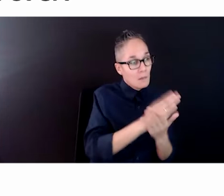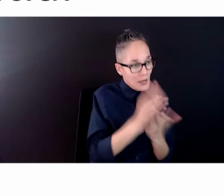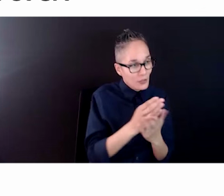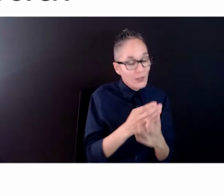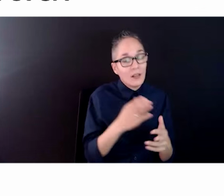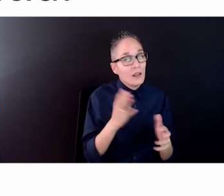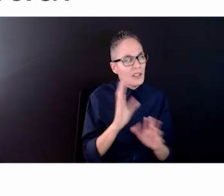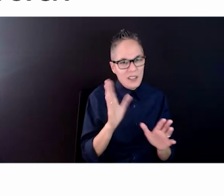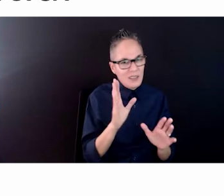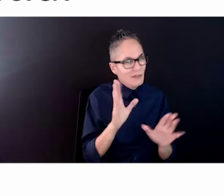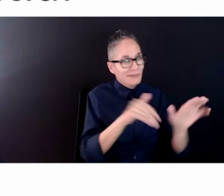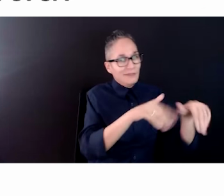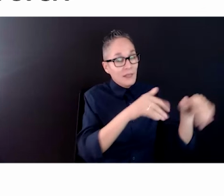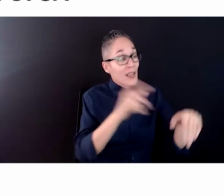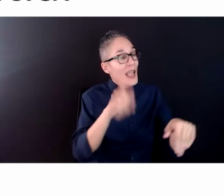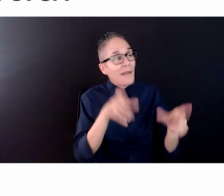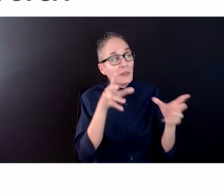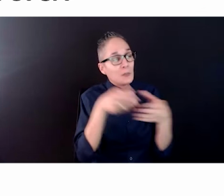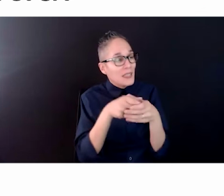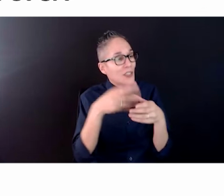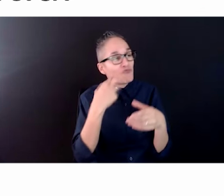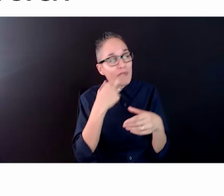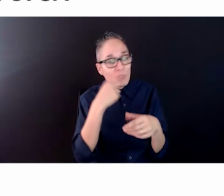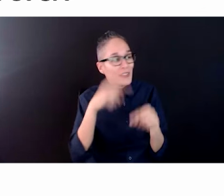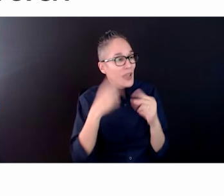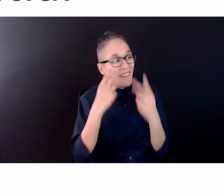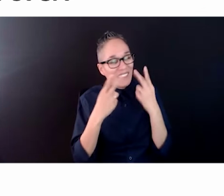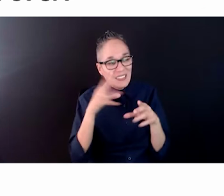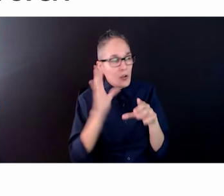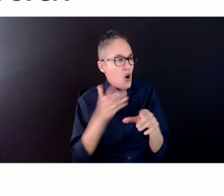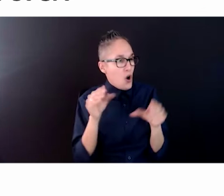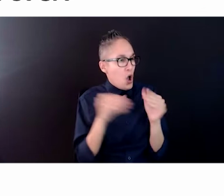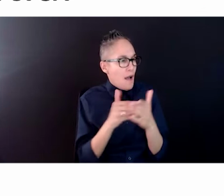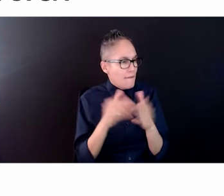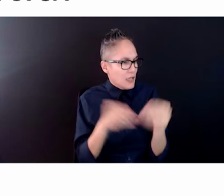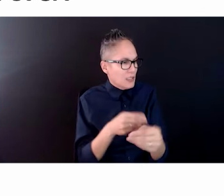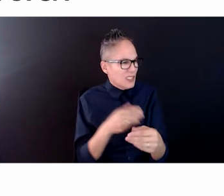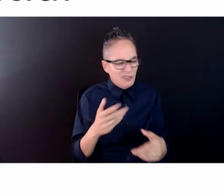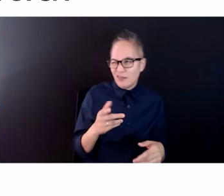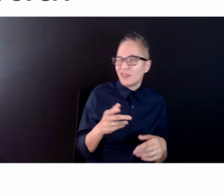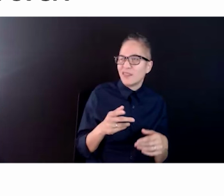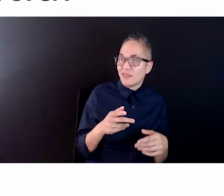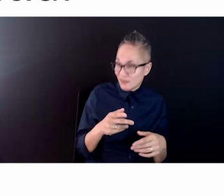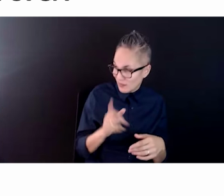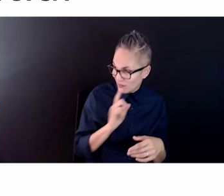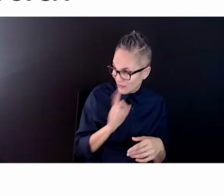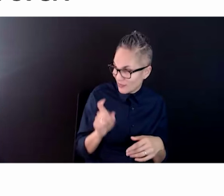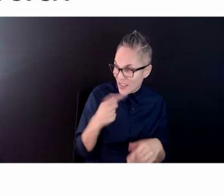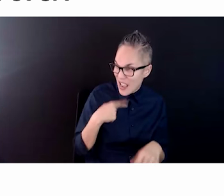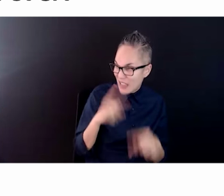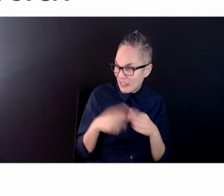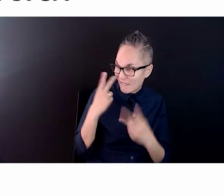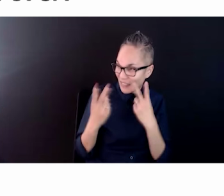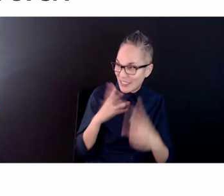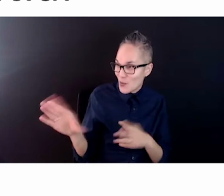me if we want to meet, we have to go meet in a restaurant. You can't just come visit us all the time. Wow. So that really kind of put me back in